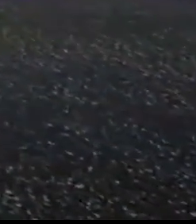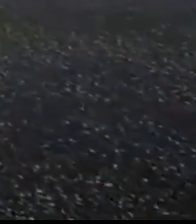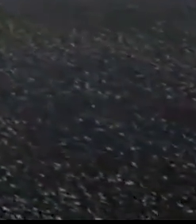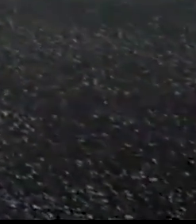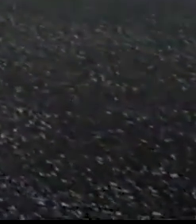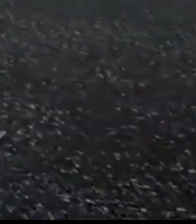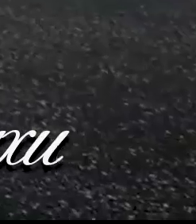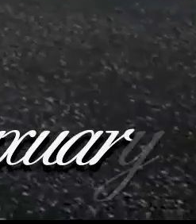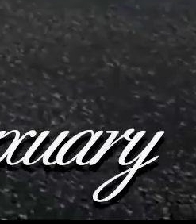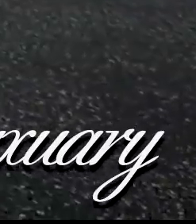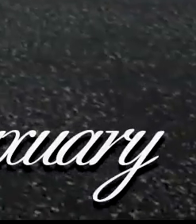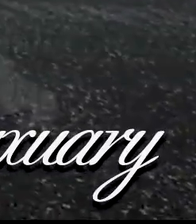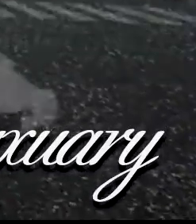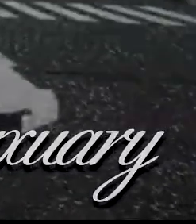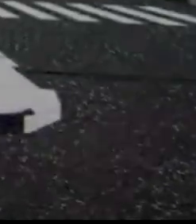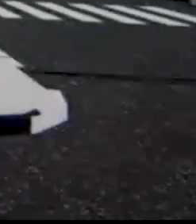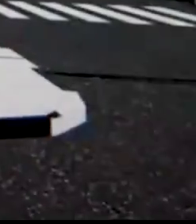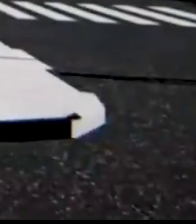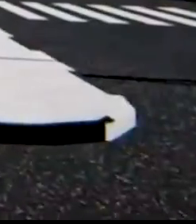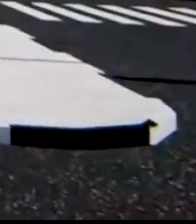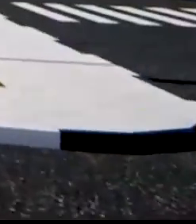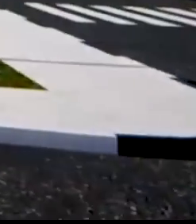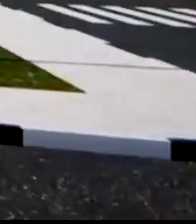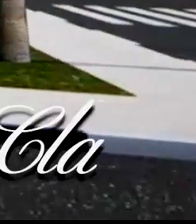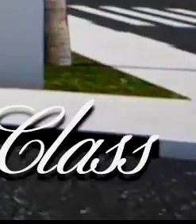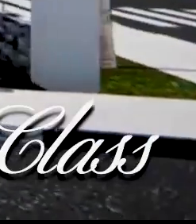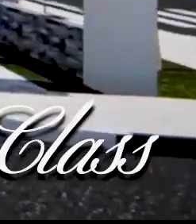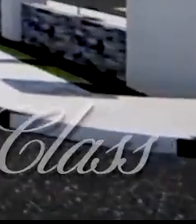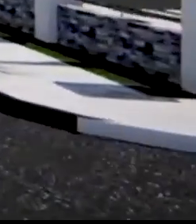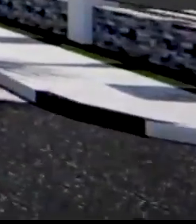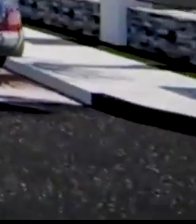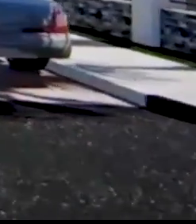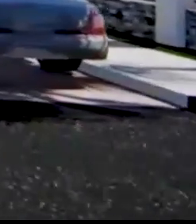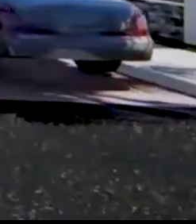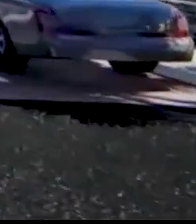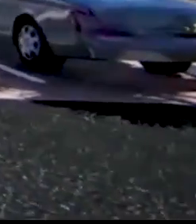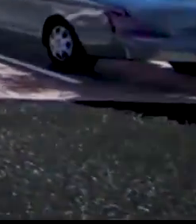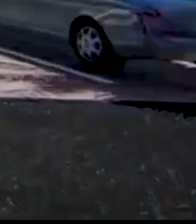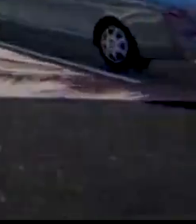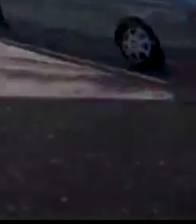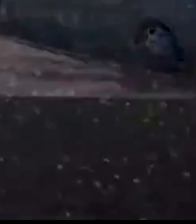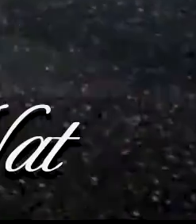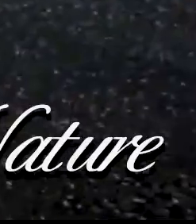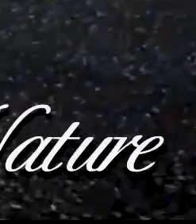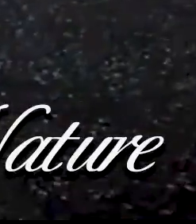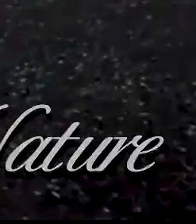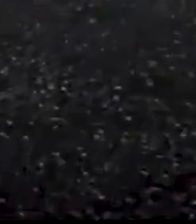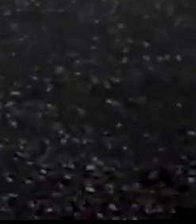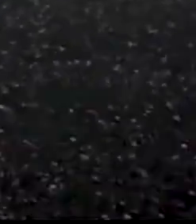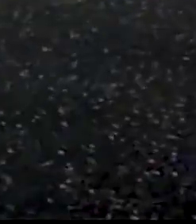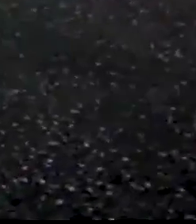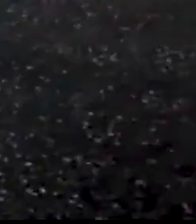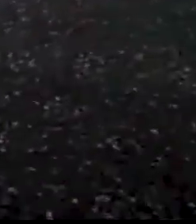Comfort, luxury, style, class, tranquility, and